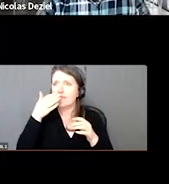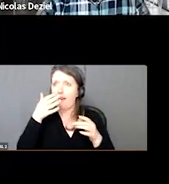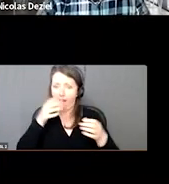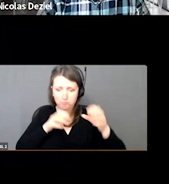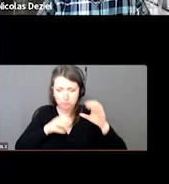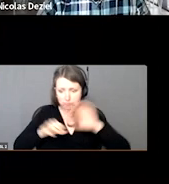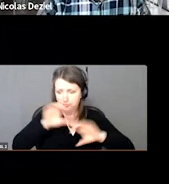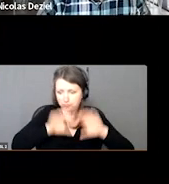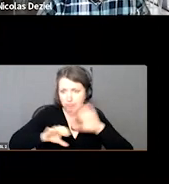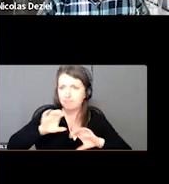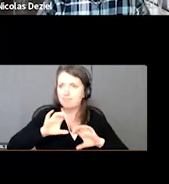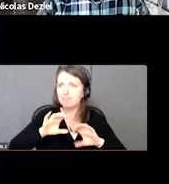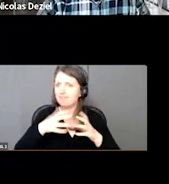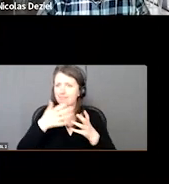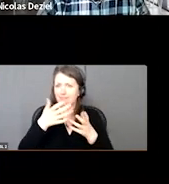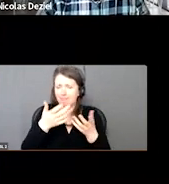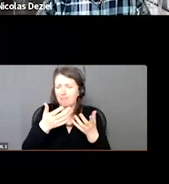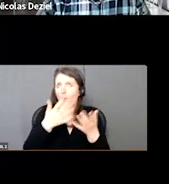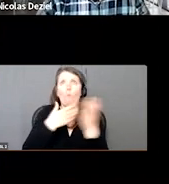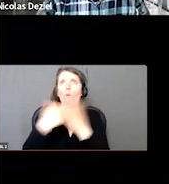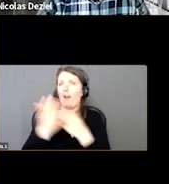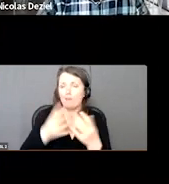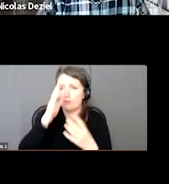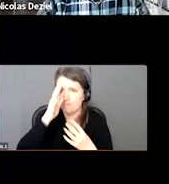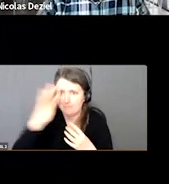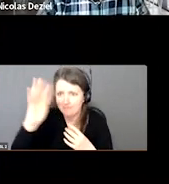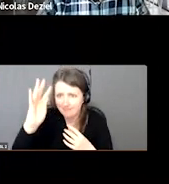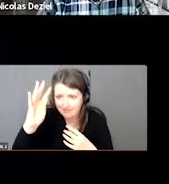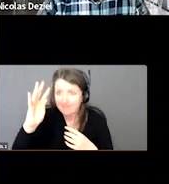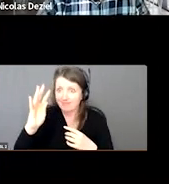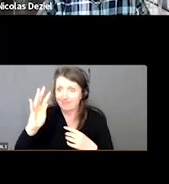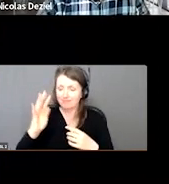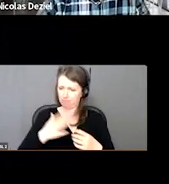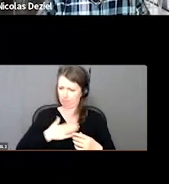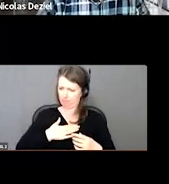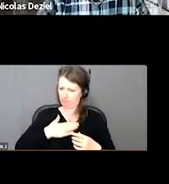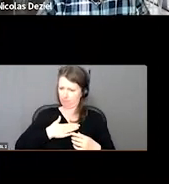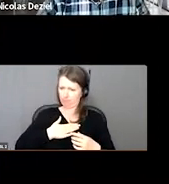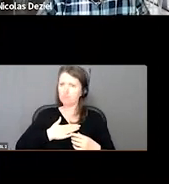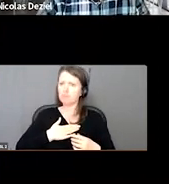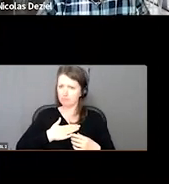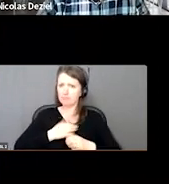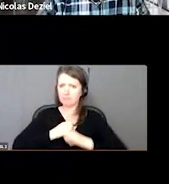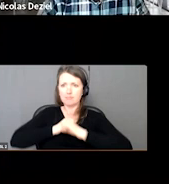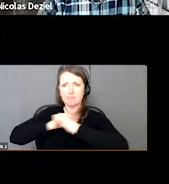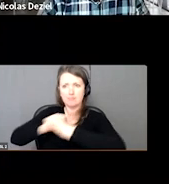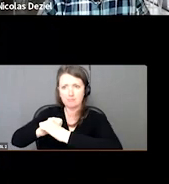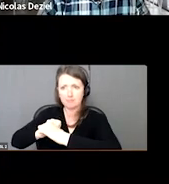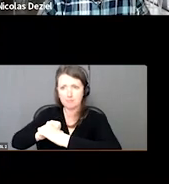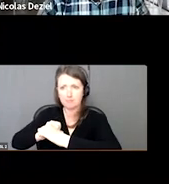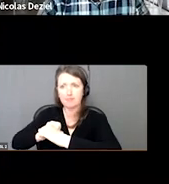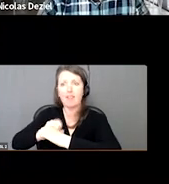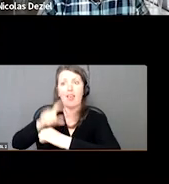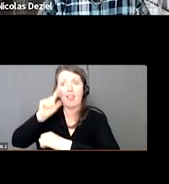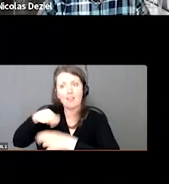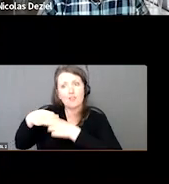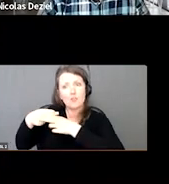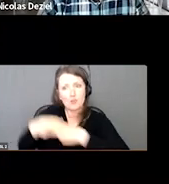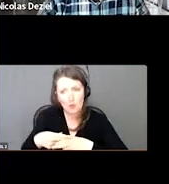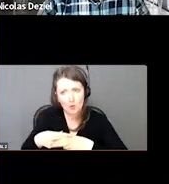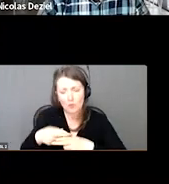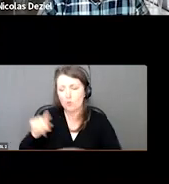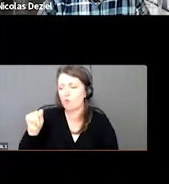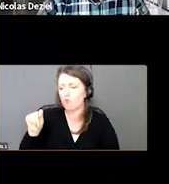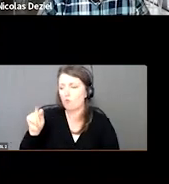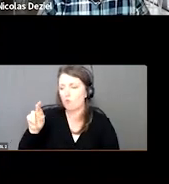my spaghetti sauce, to use a very easy example. So I may rely on what we call a trade secret. Now, a trade secret is